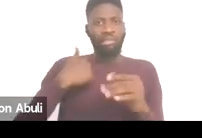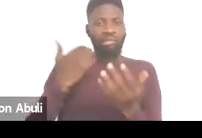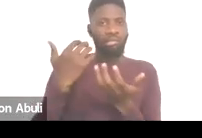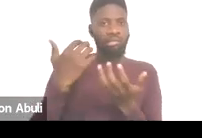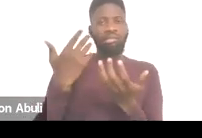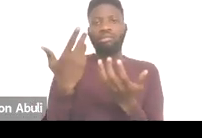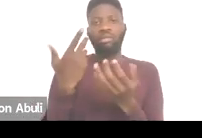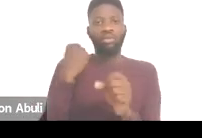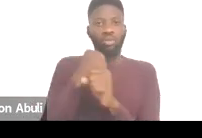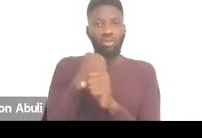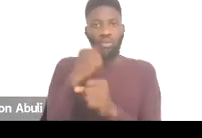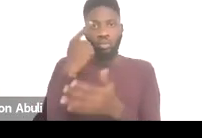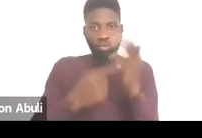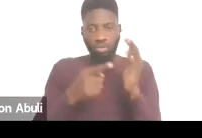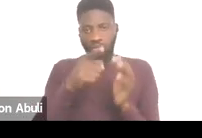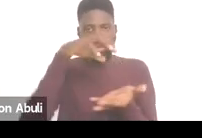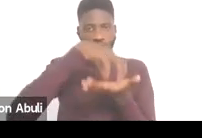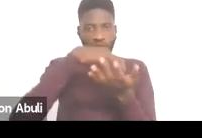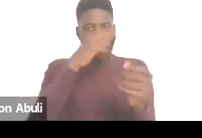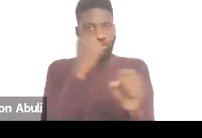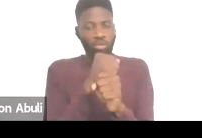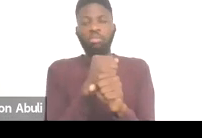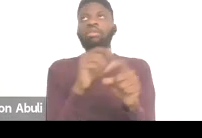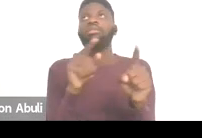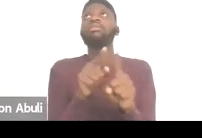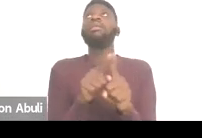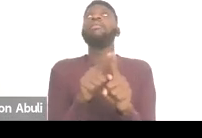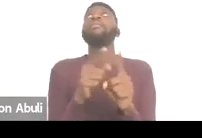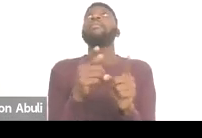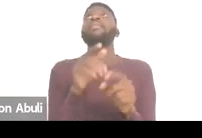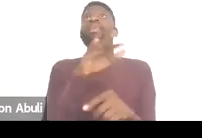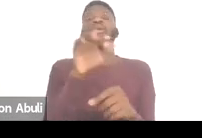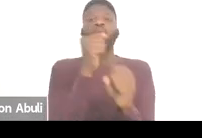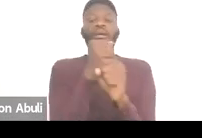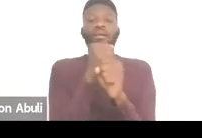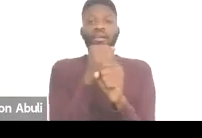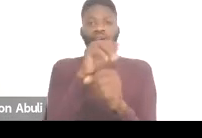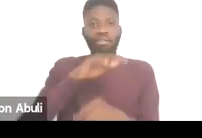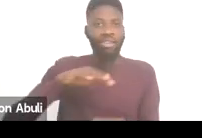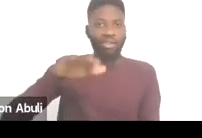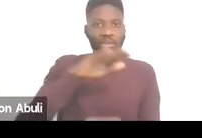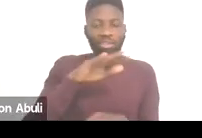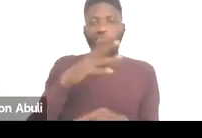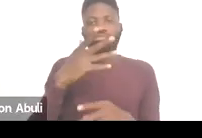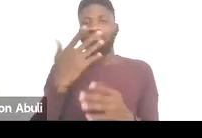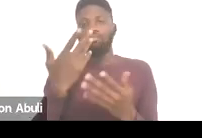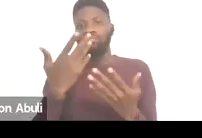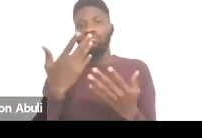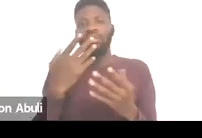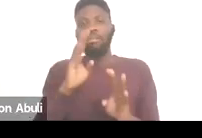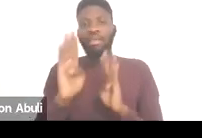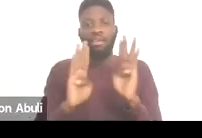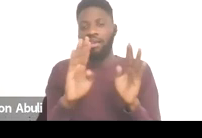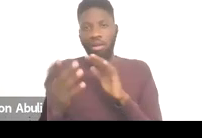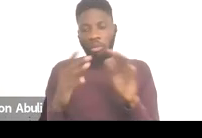and how to live within the work environment. Okay, that's okay. That's a